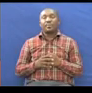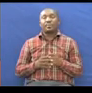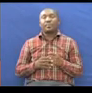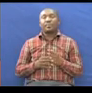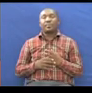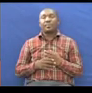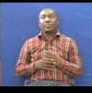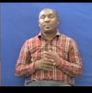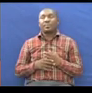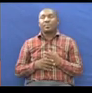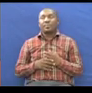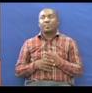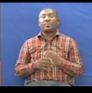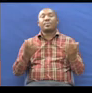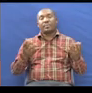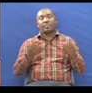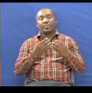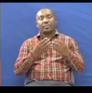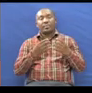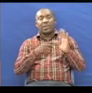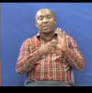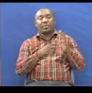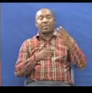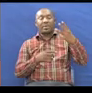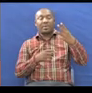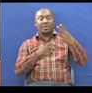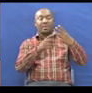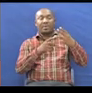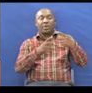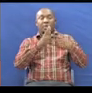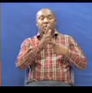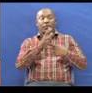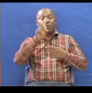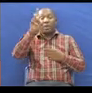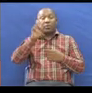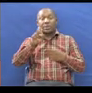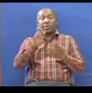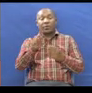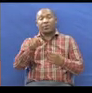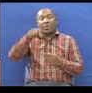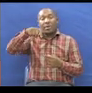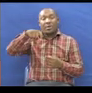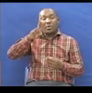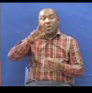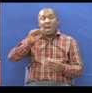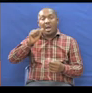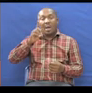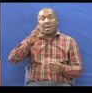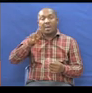This is example number 3. Number 3. That solve the equation of the quadratic given